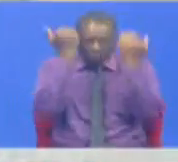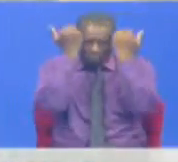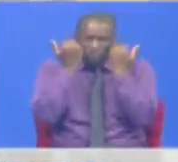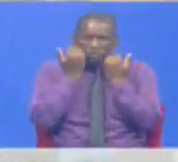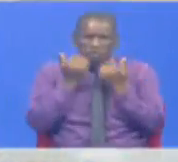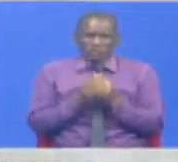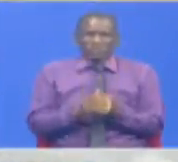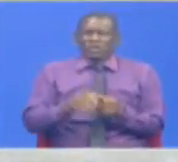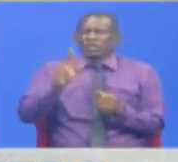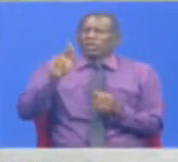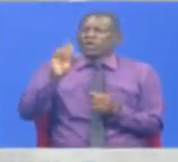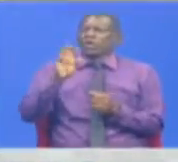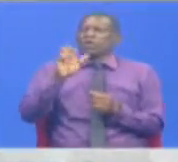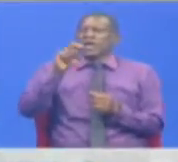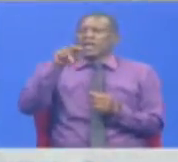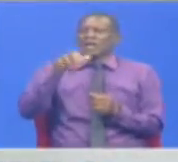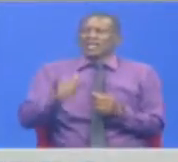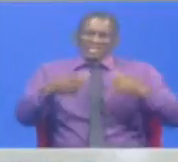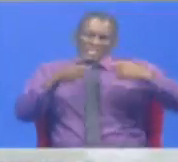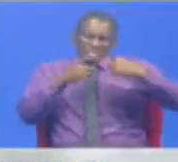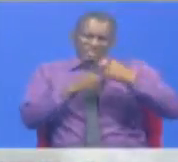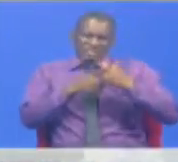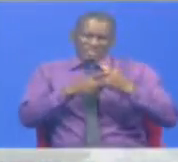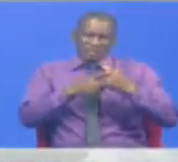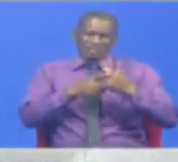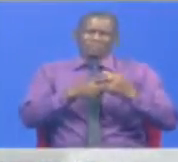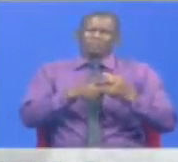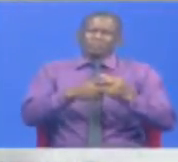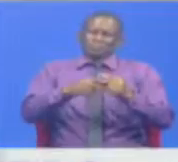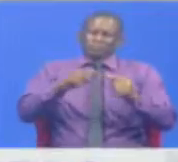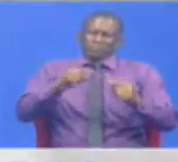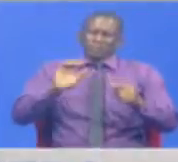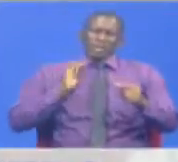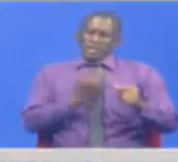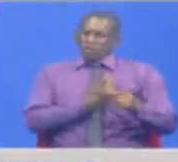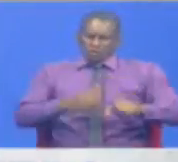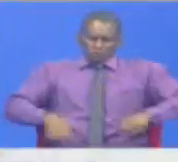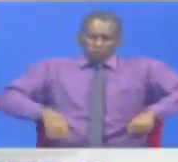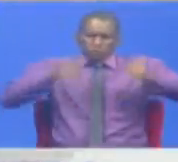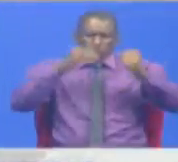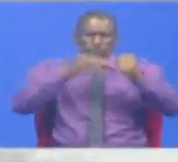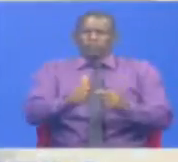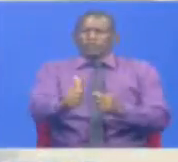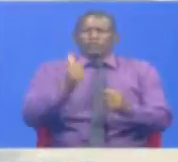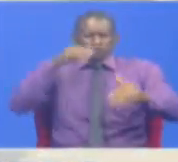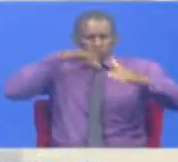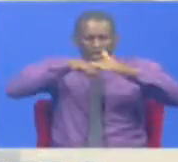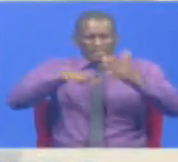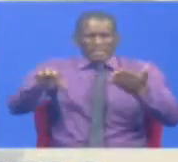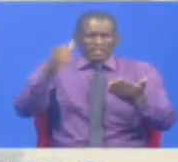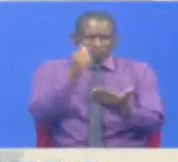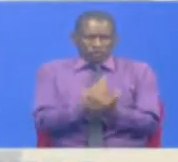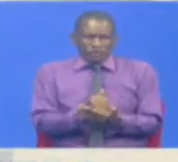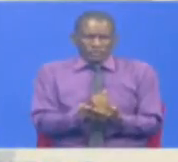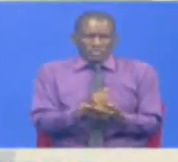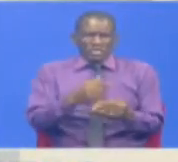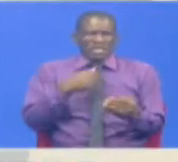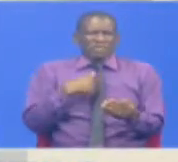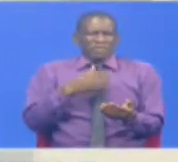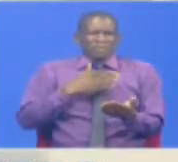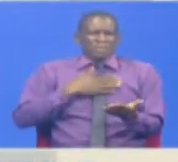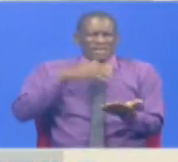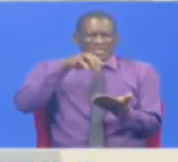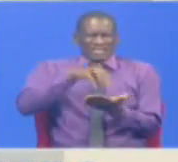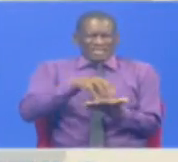Karani becomes the sixth county boss to be denied access to his office of allegations of graft. Nani kushtakiwa kwa sababu